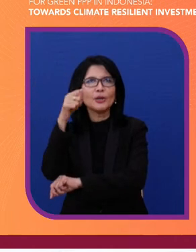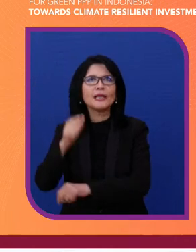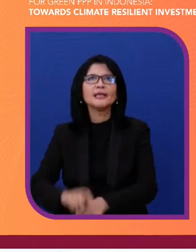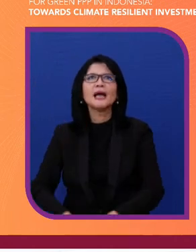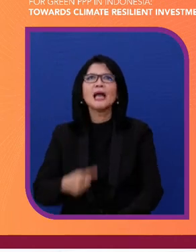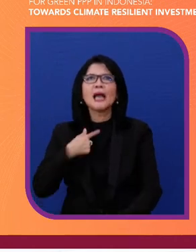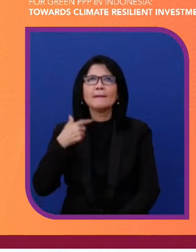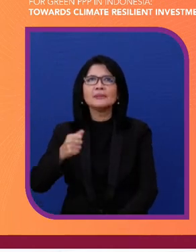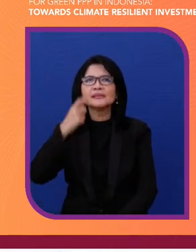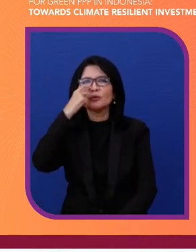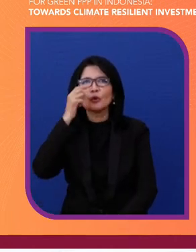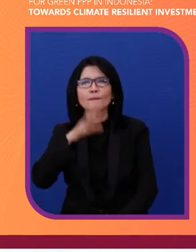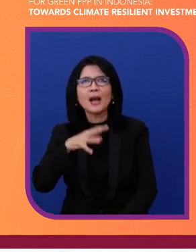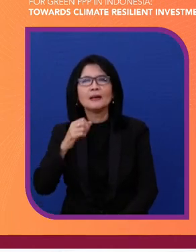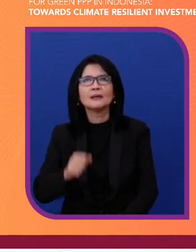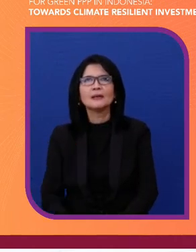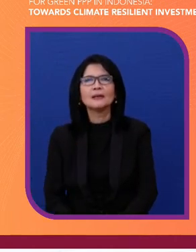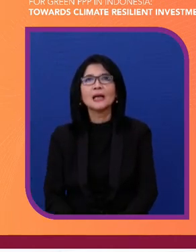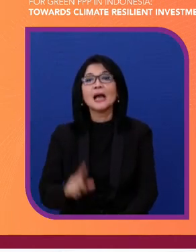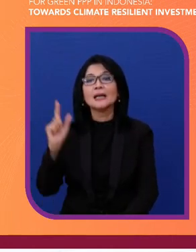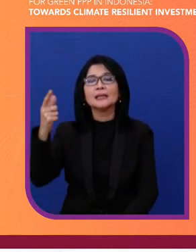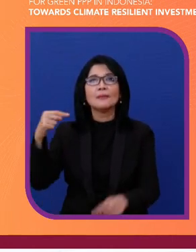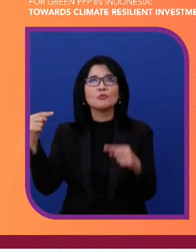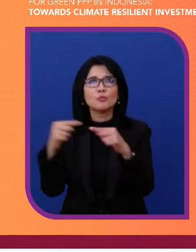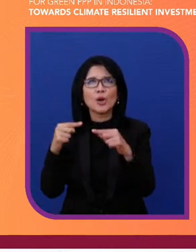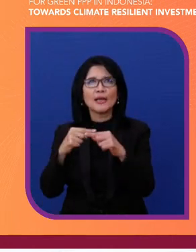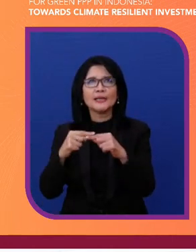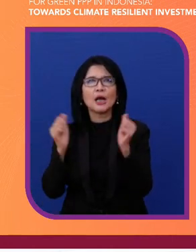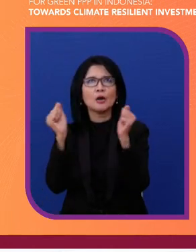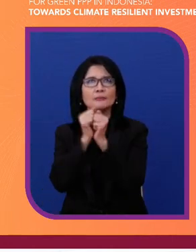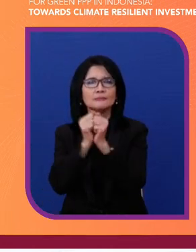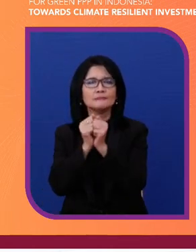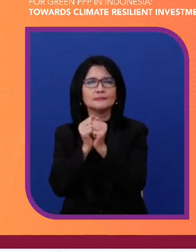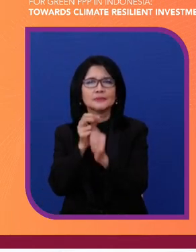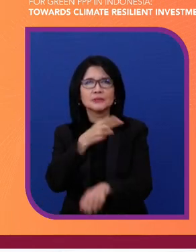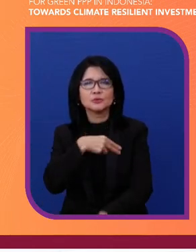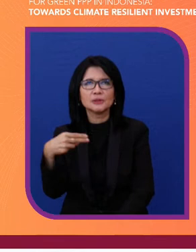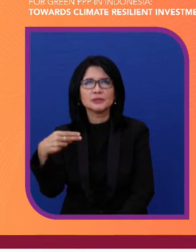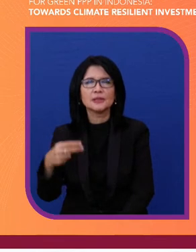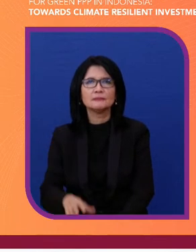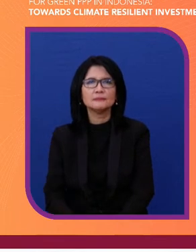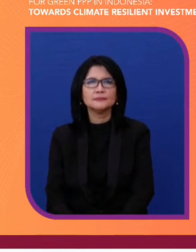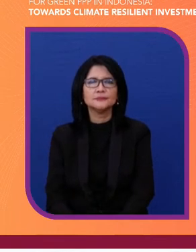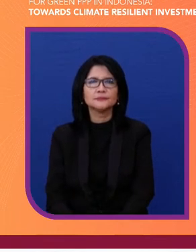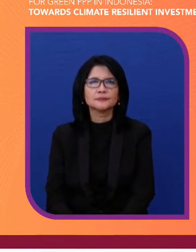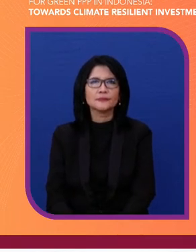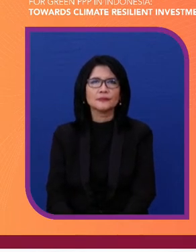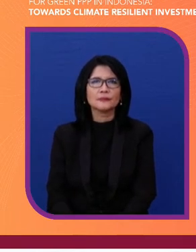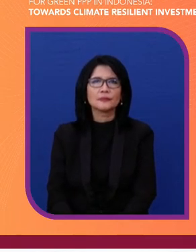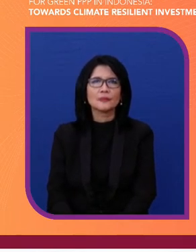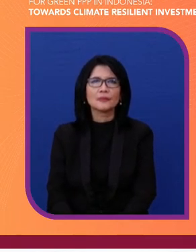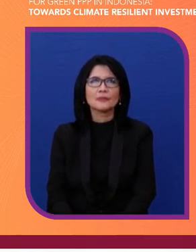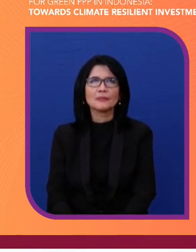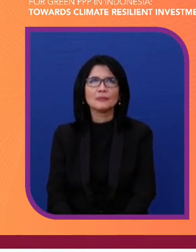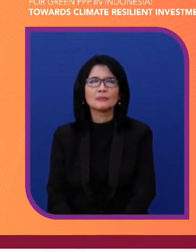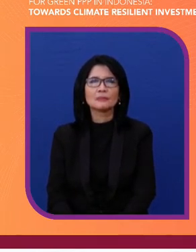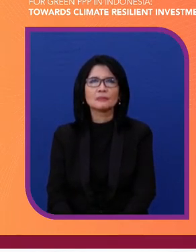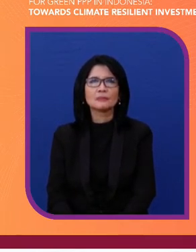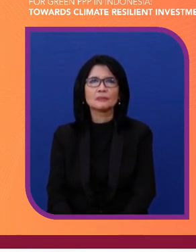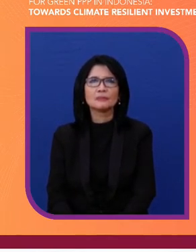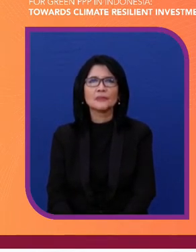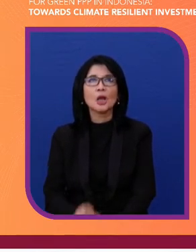in connection with commitment of The government of Indonesia to steady Life into more resilient and sustainable